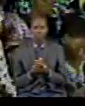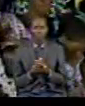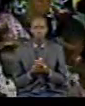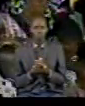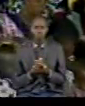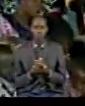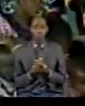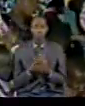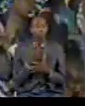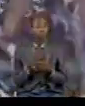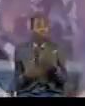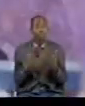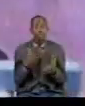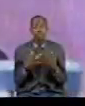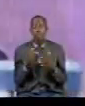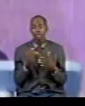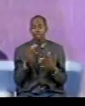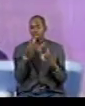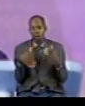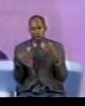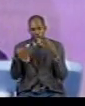Whatever is covering your sight,